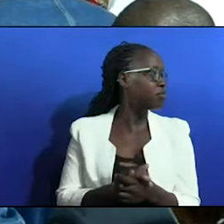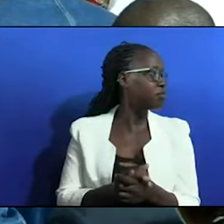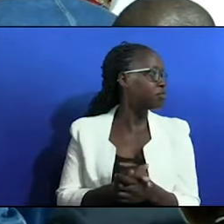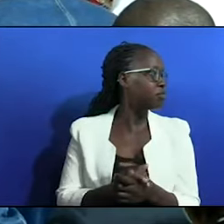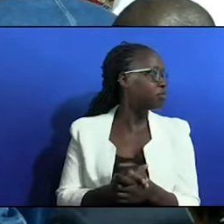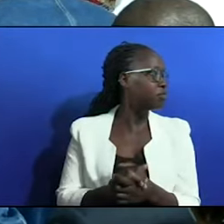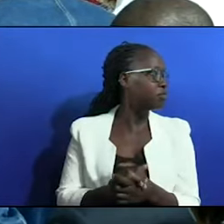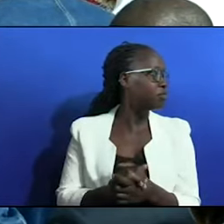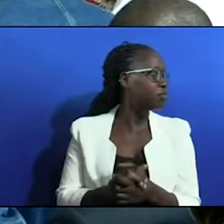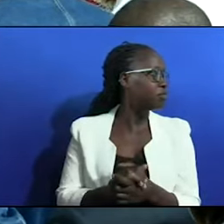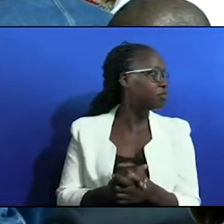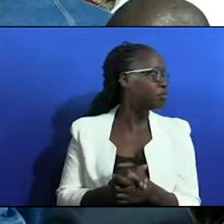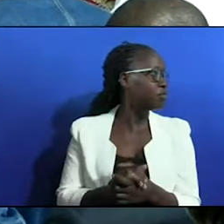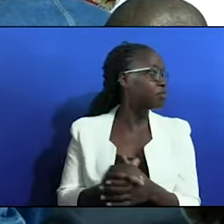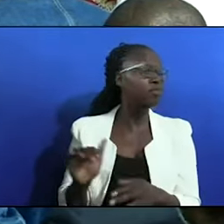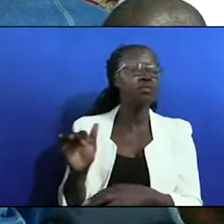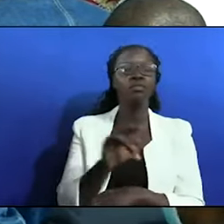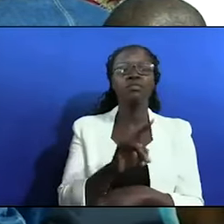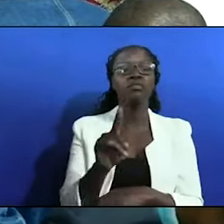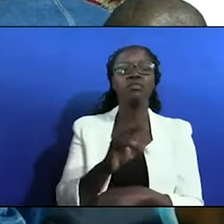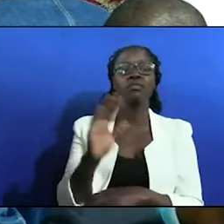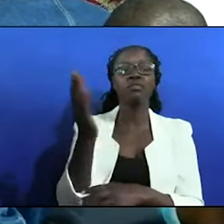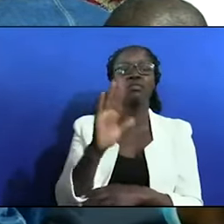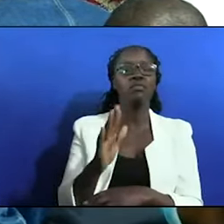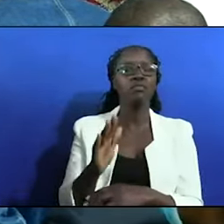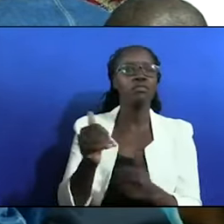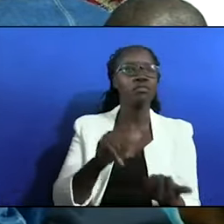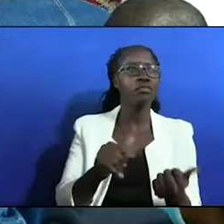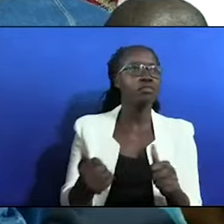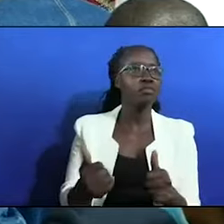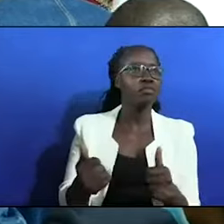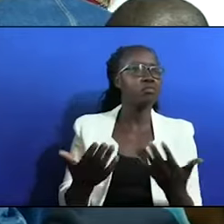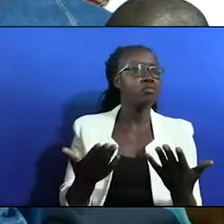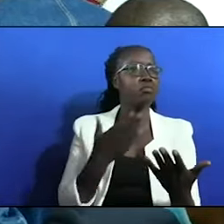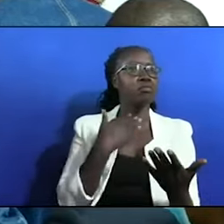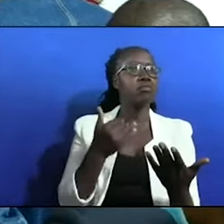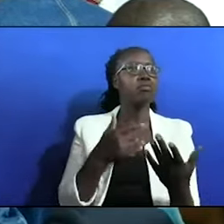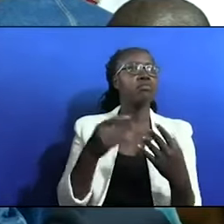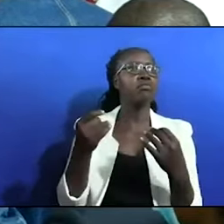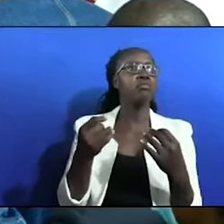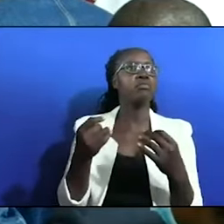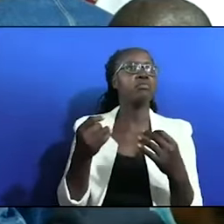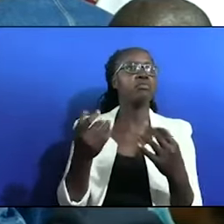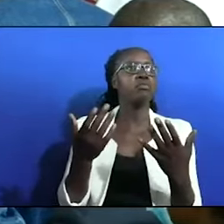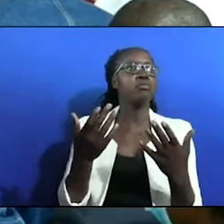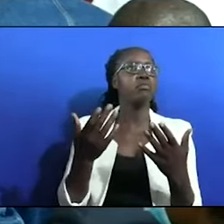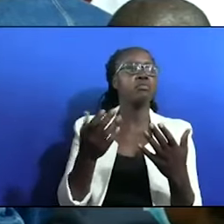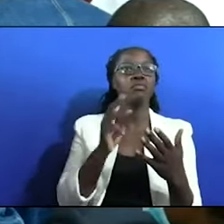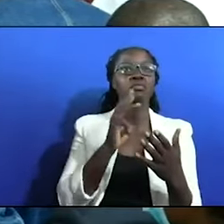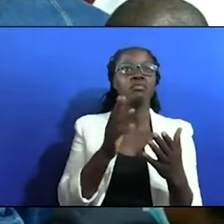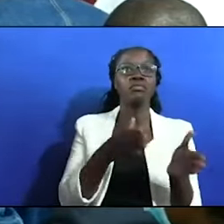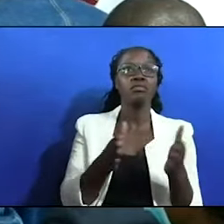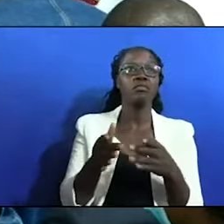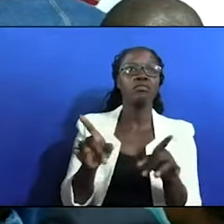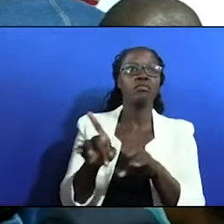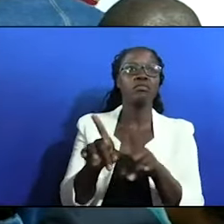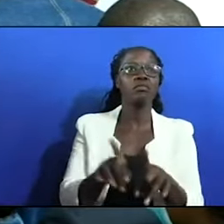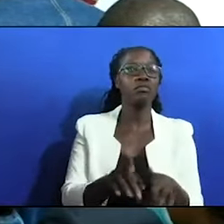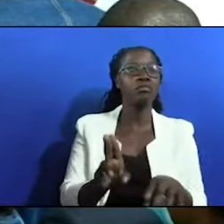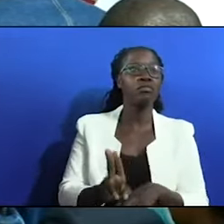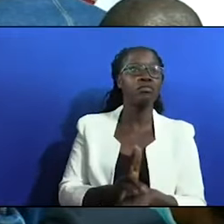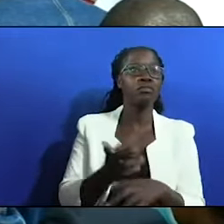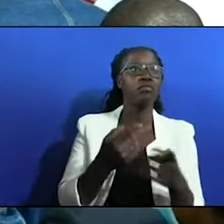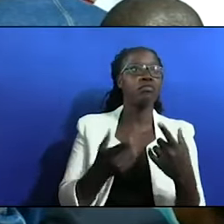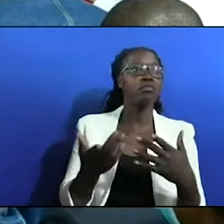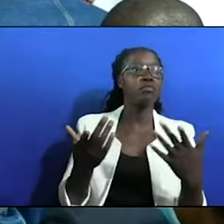Hallelujah. And I'm asking you, if you have never been baptized or you want to go through the waters of baptism, this is the opportunity. You can also